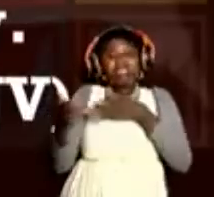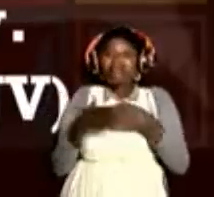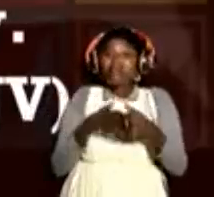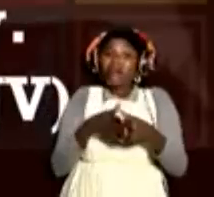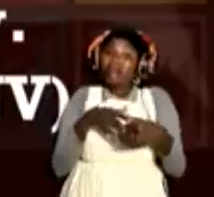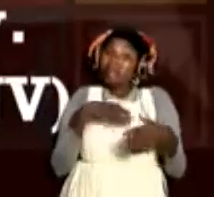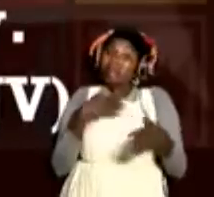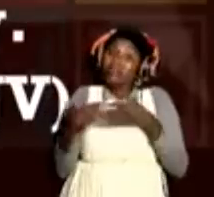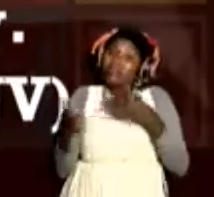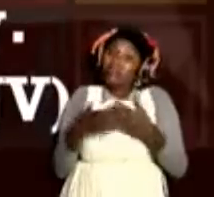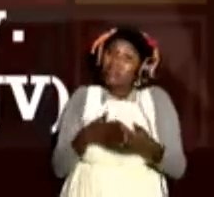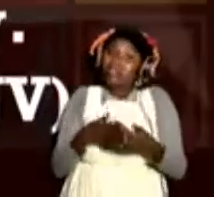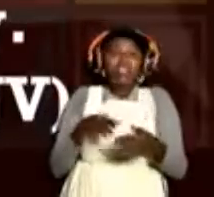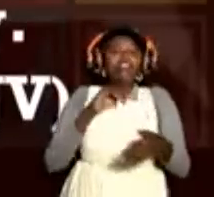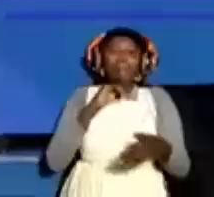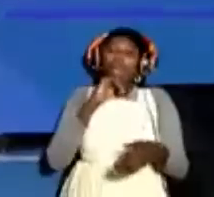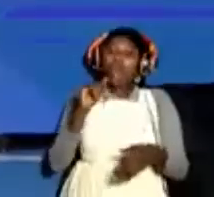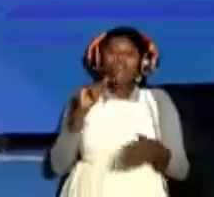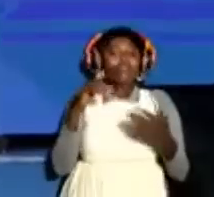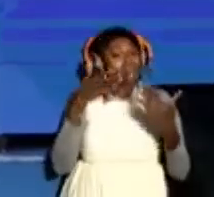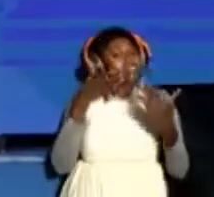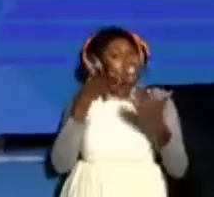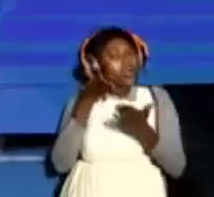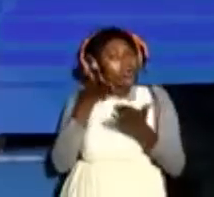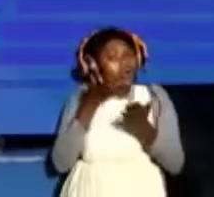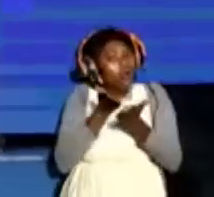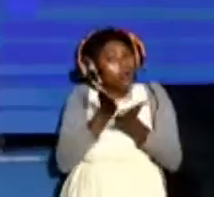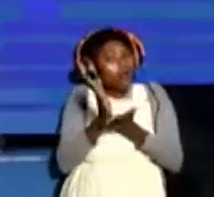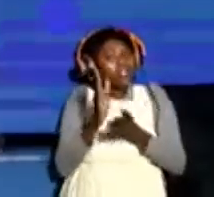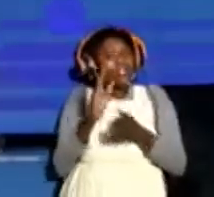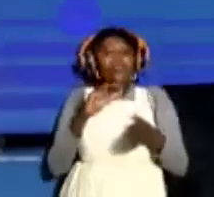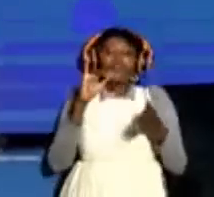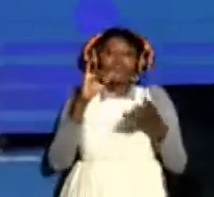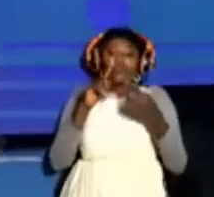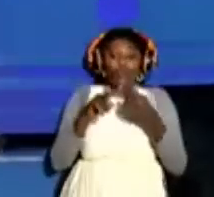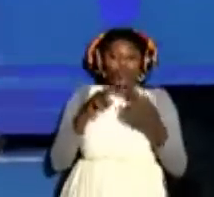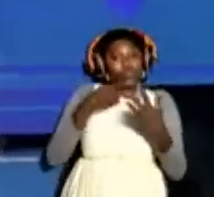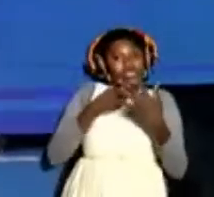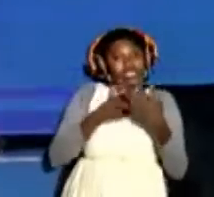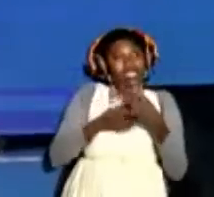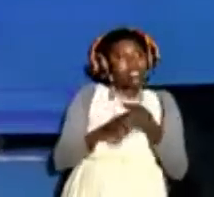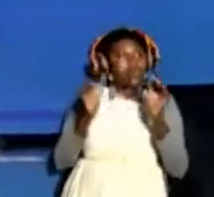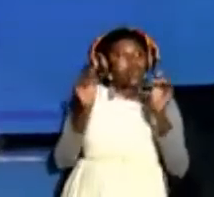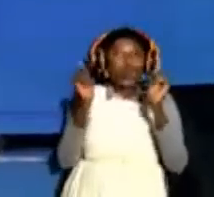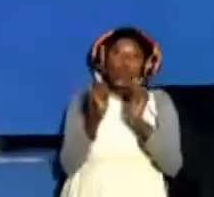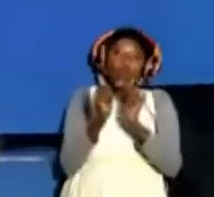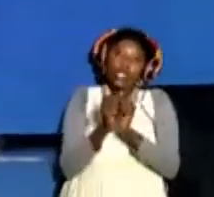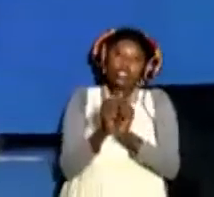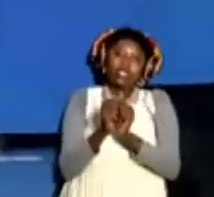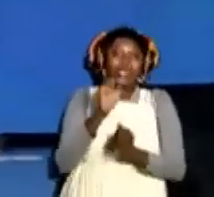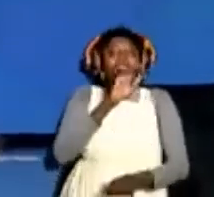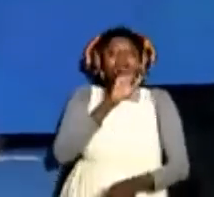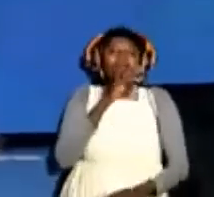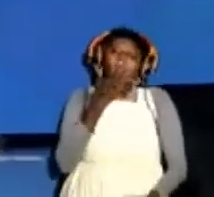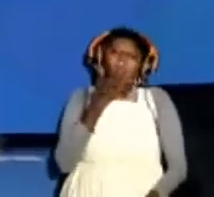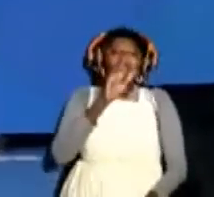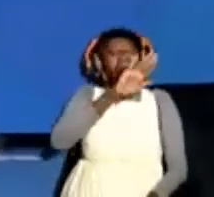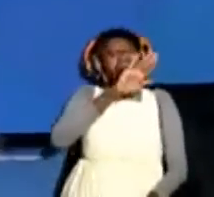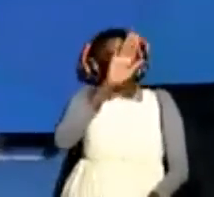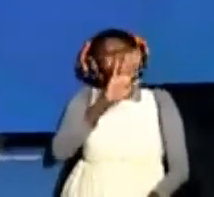it is not correct for us to start a sentence with